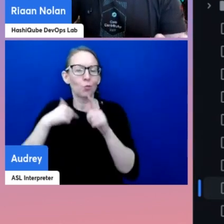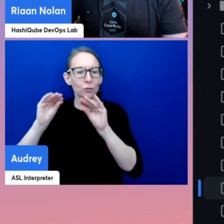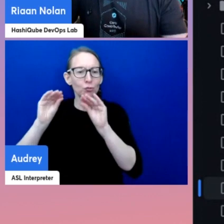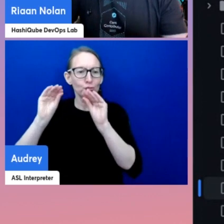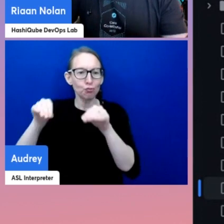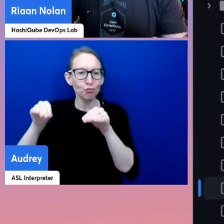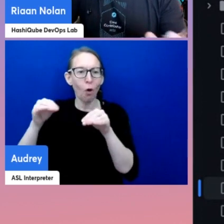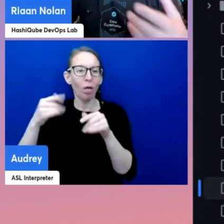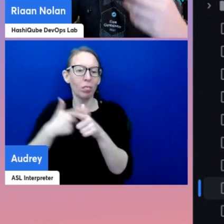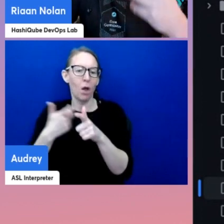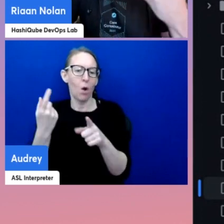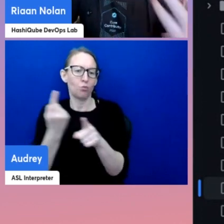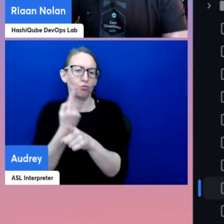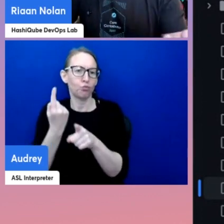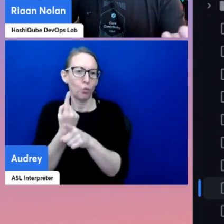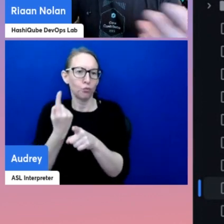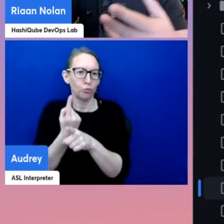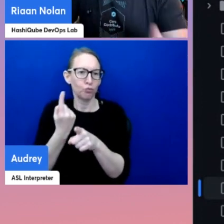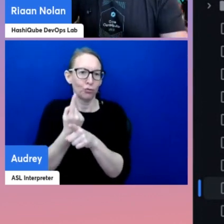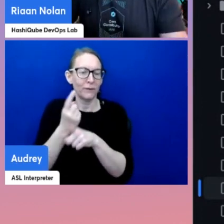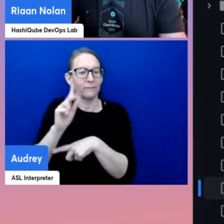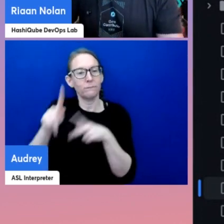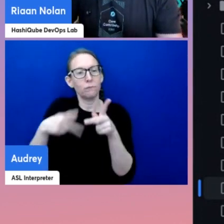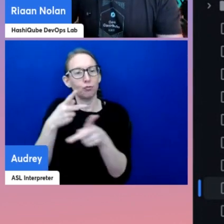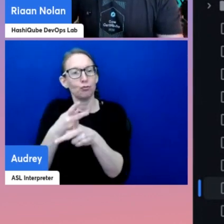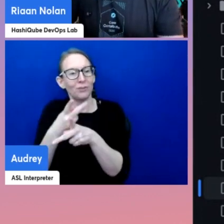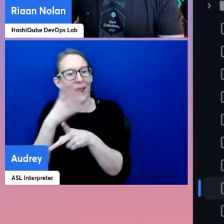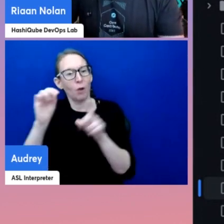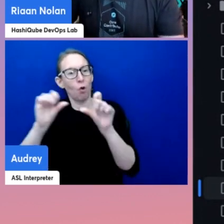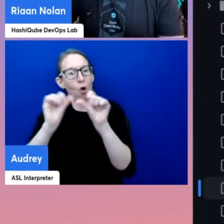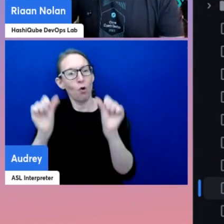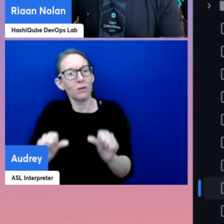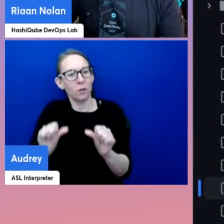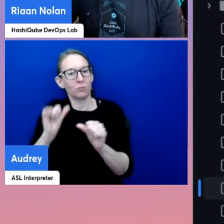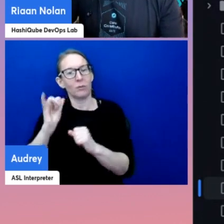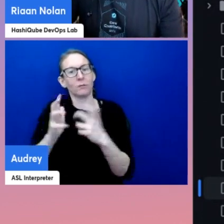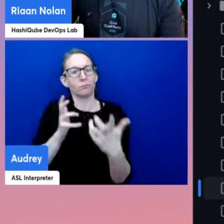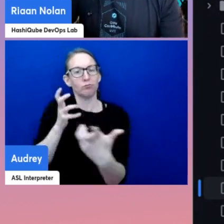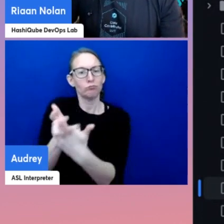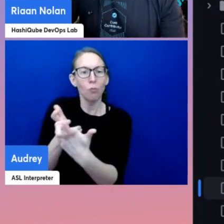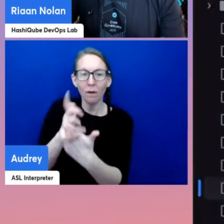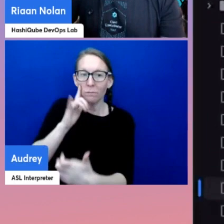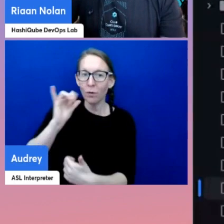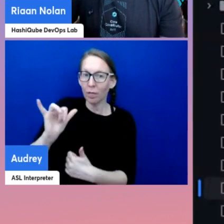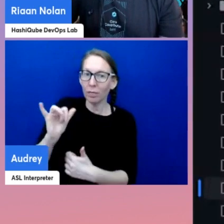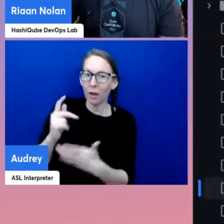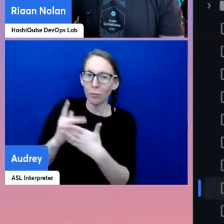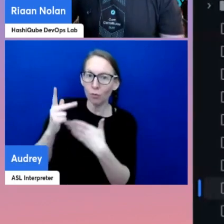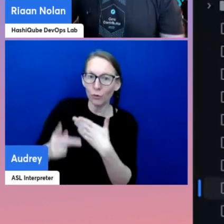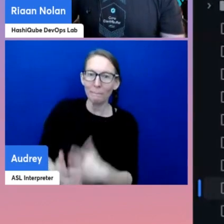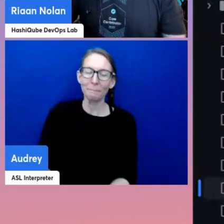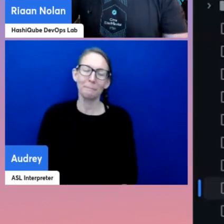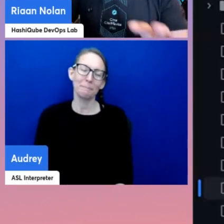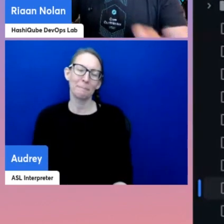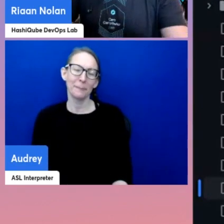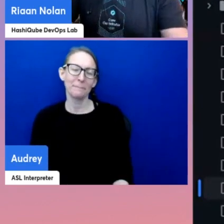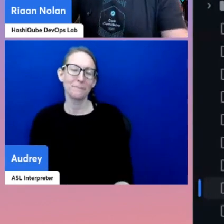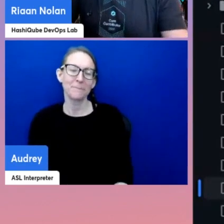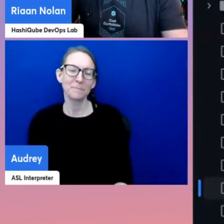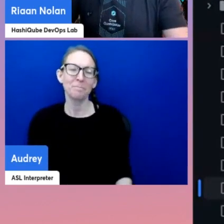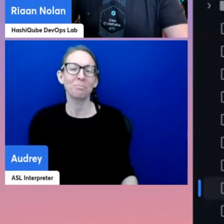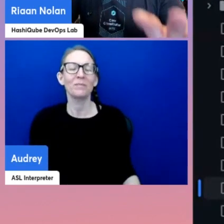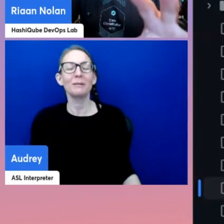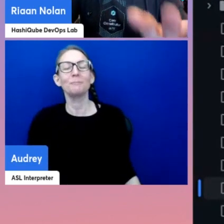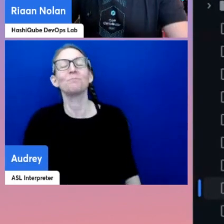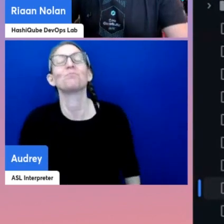the appropriate version and architecture type of this program, right? This dependency. Same with